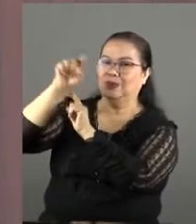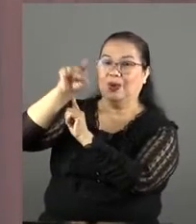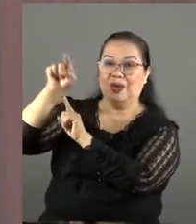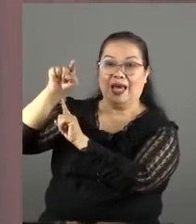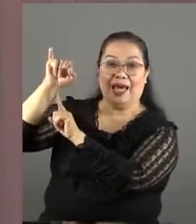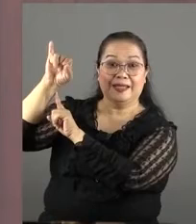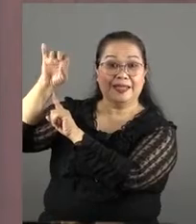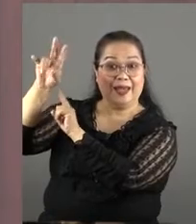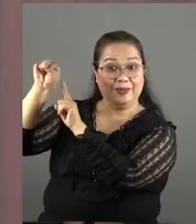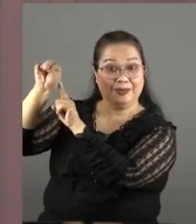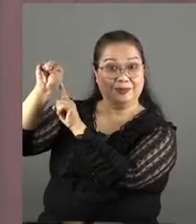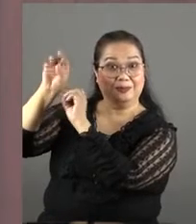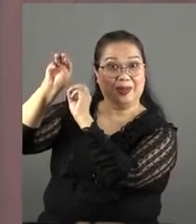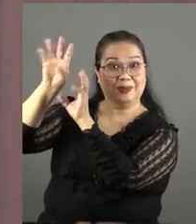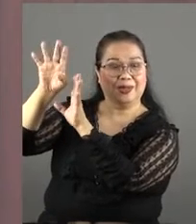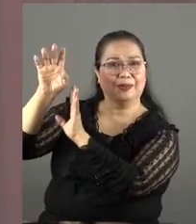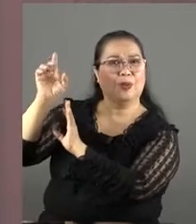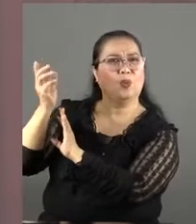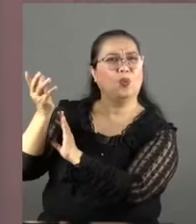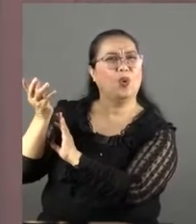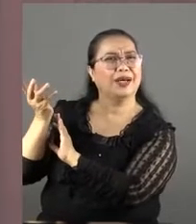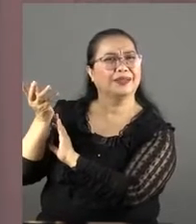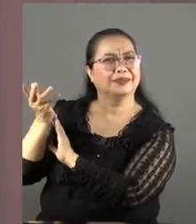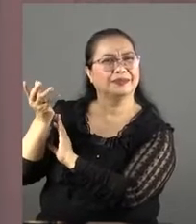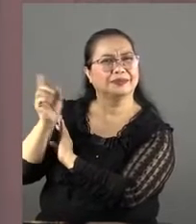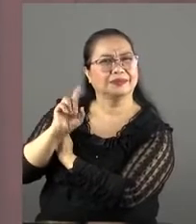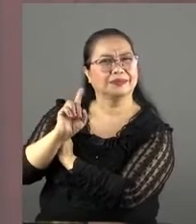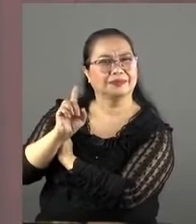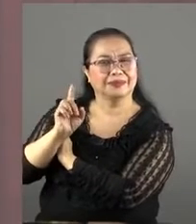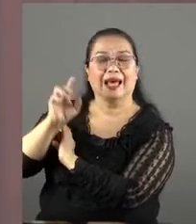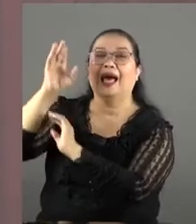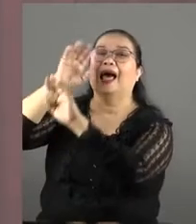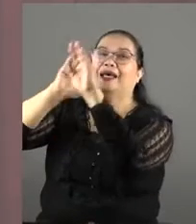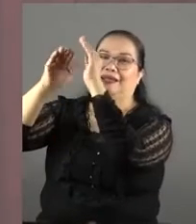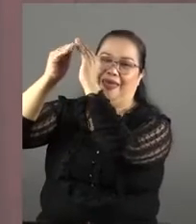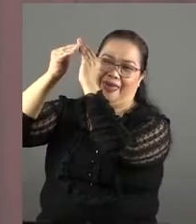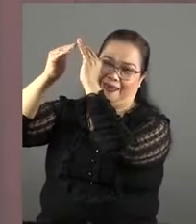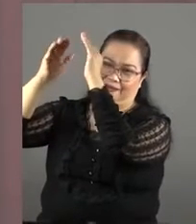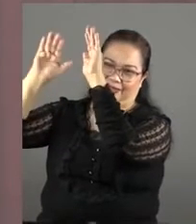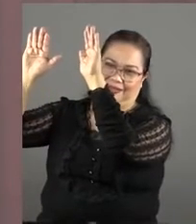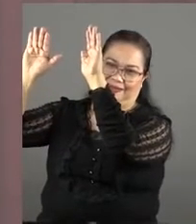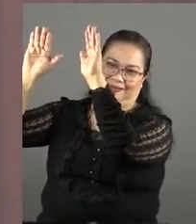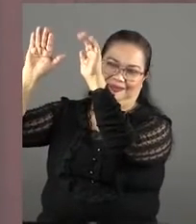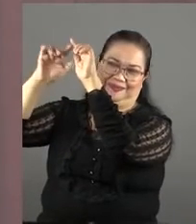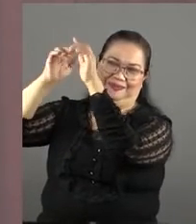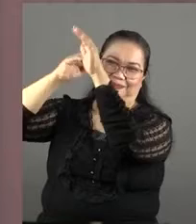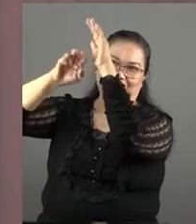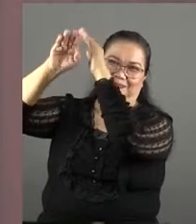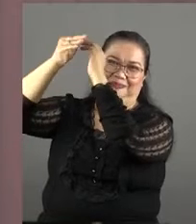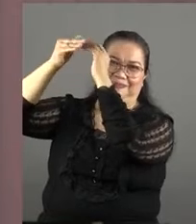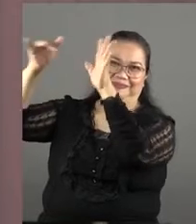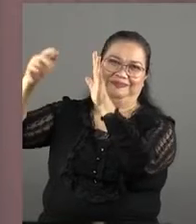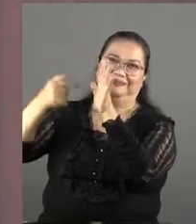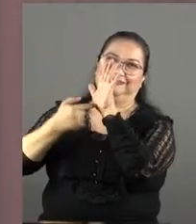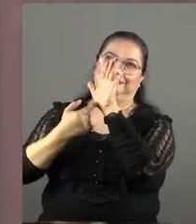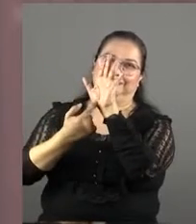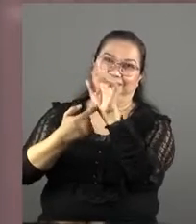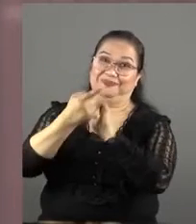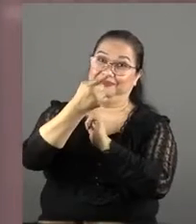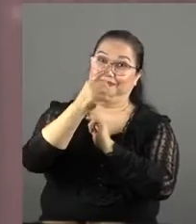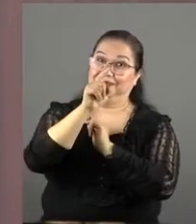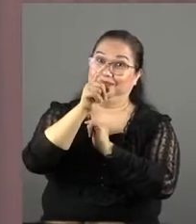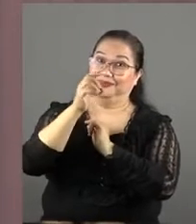to Mount Zion. What is that? That's a picture of heaven. In other words, he says, I want